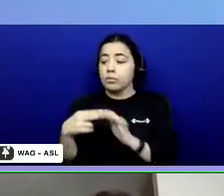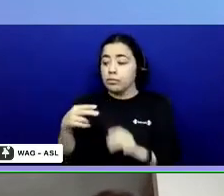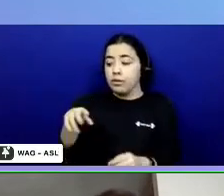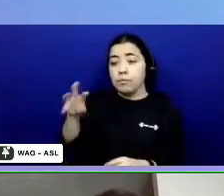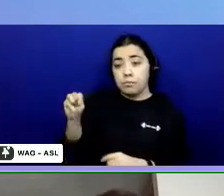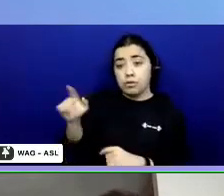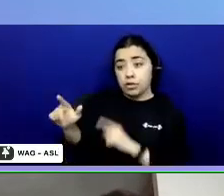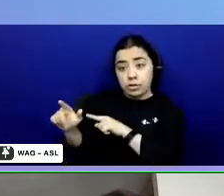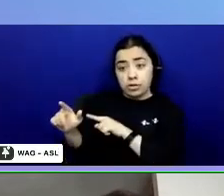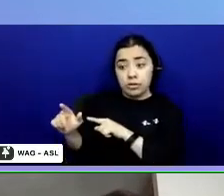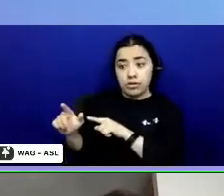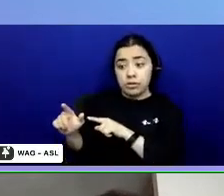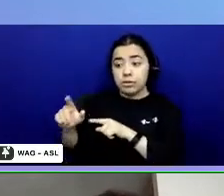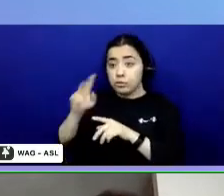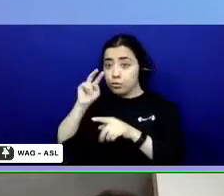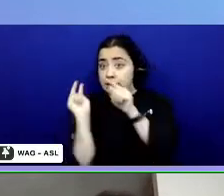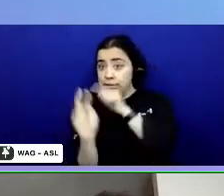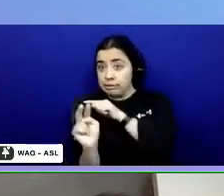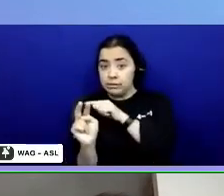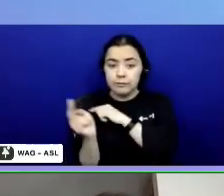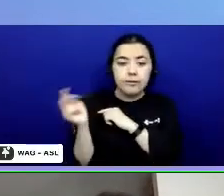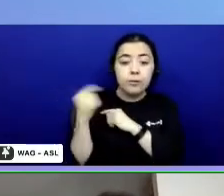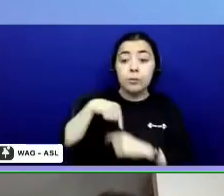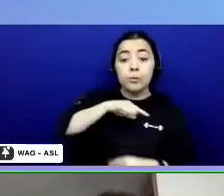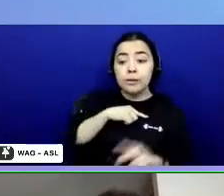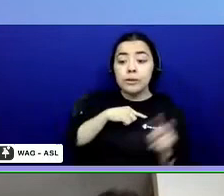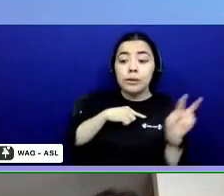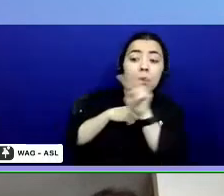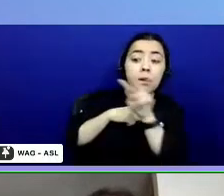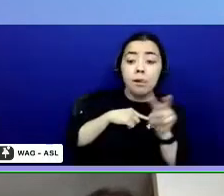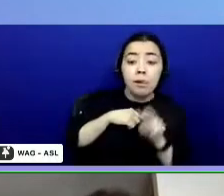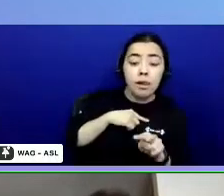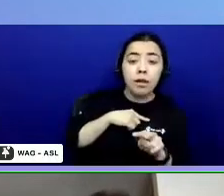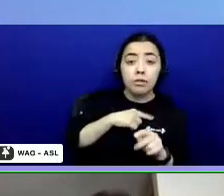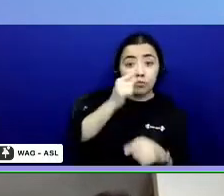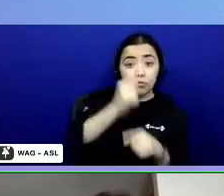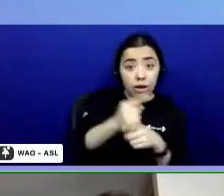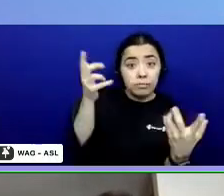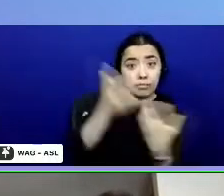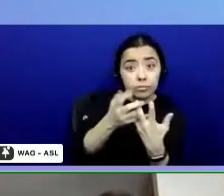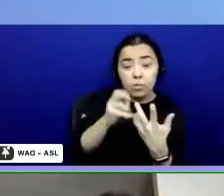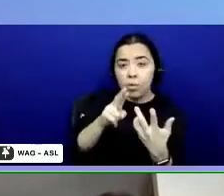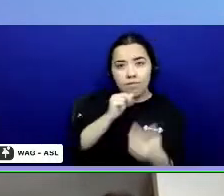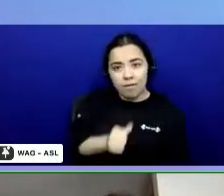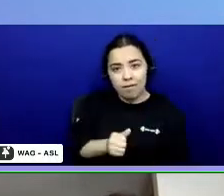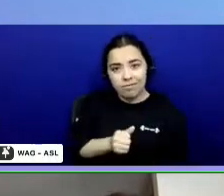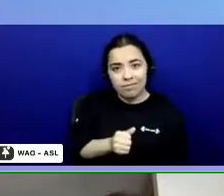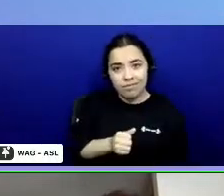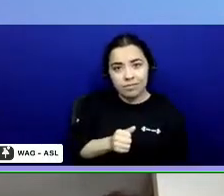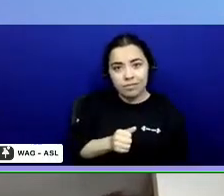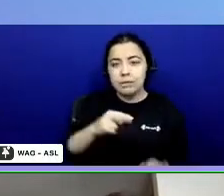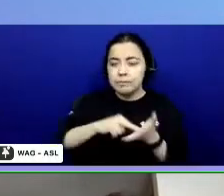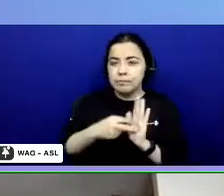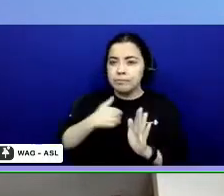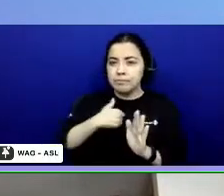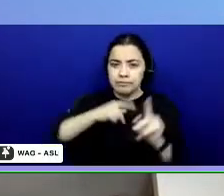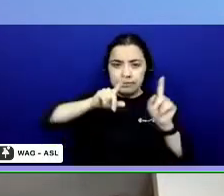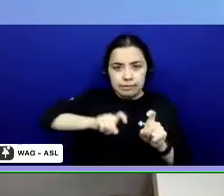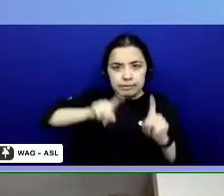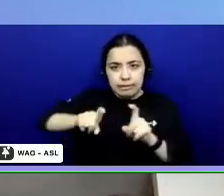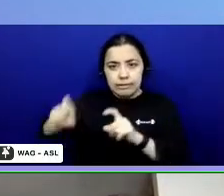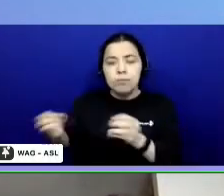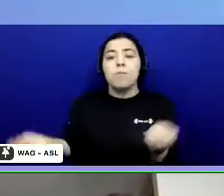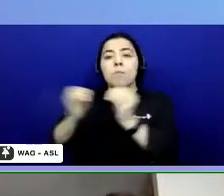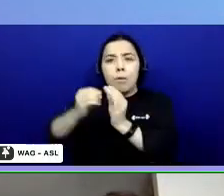take that prediction from the machine learning and compare that to what's in the markup. And this allows us to test things further, and it